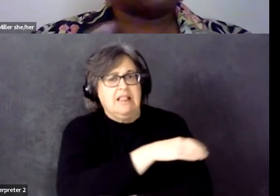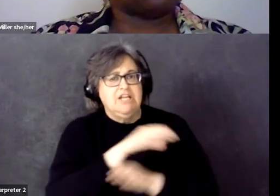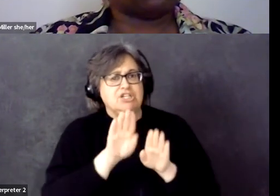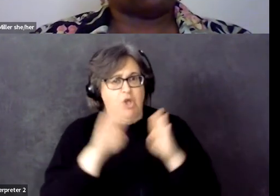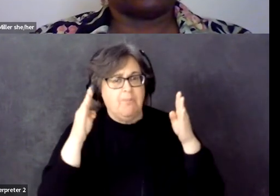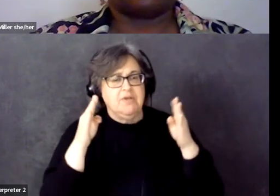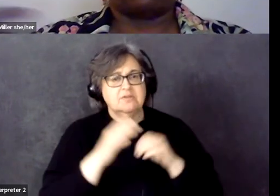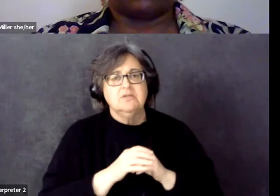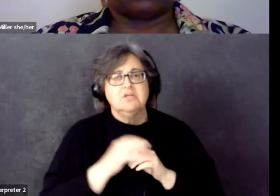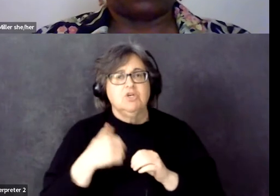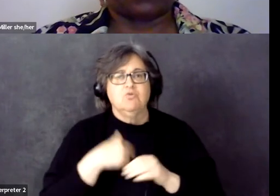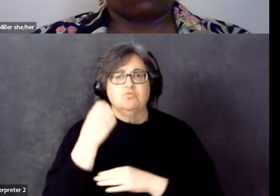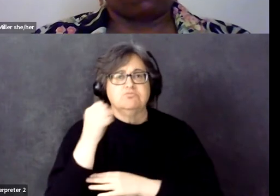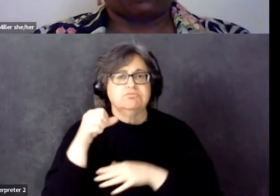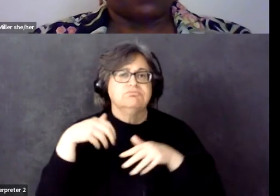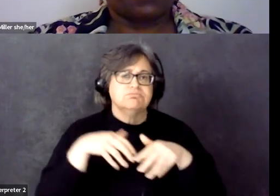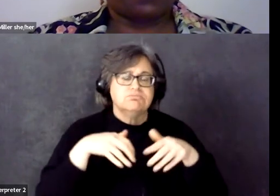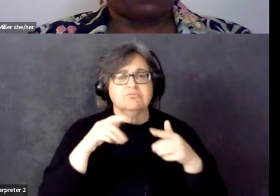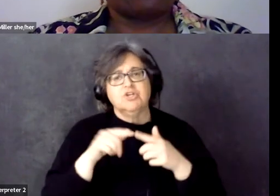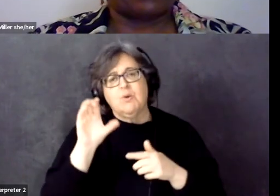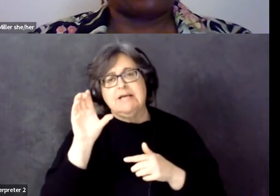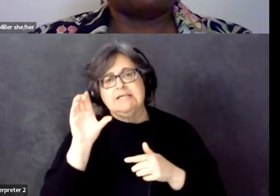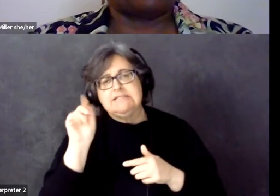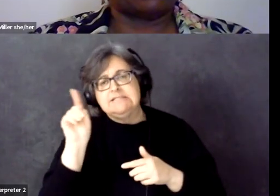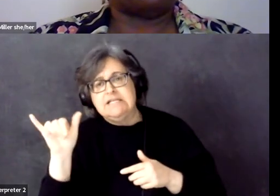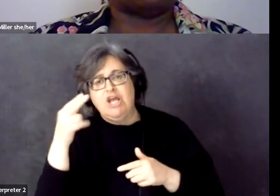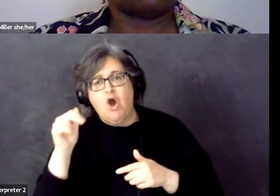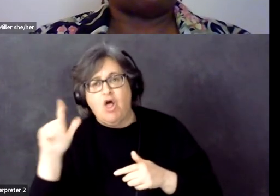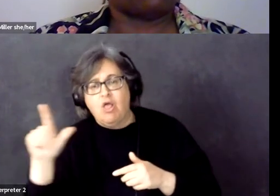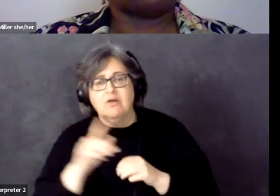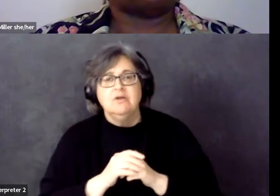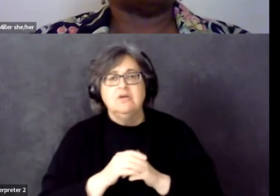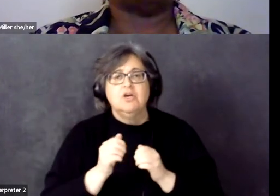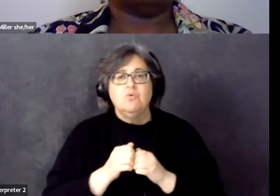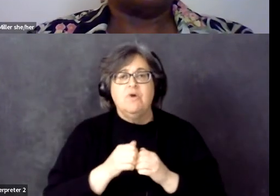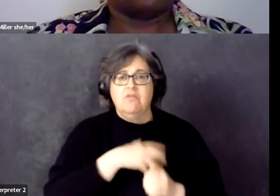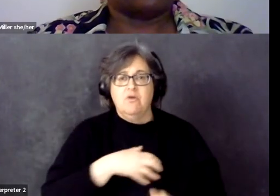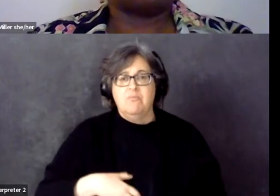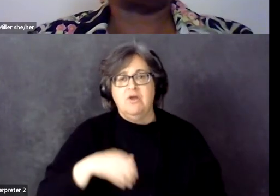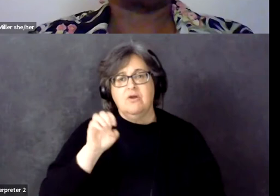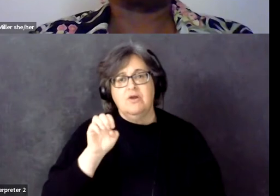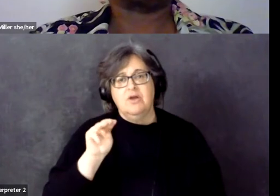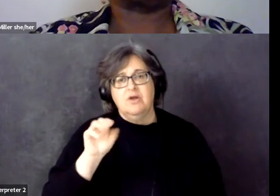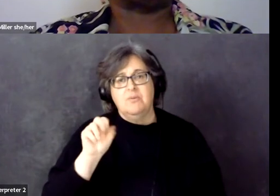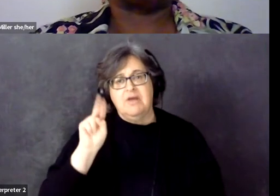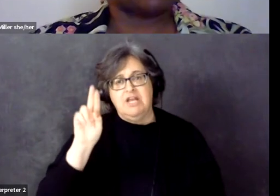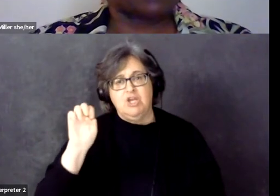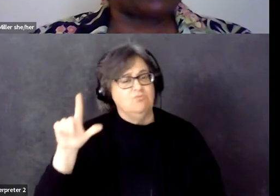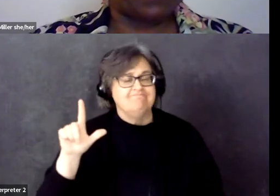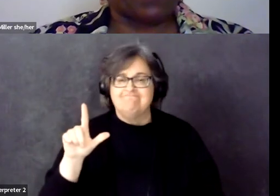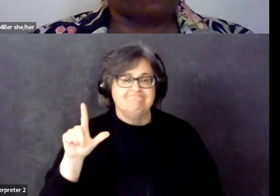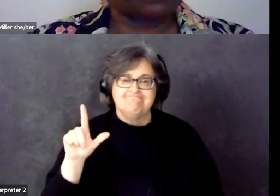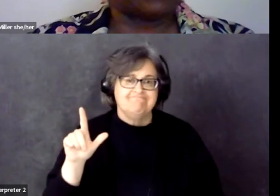and went to the streets and went to City Hall. And then with Rahm Emanuel, who did